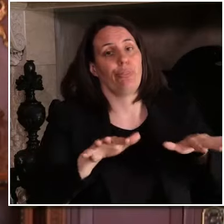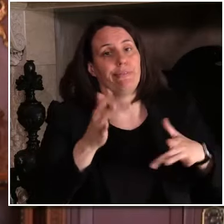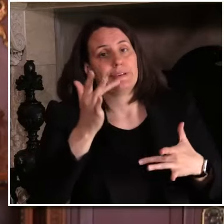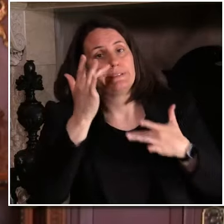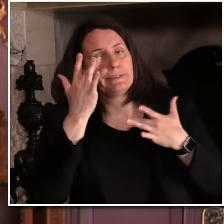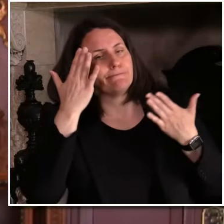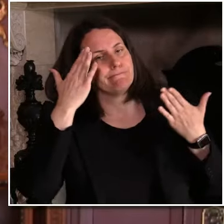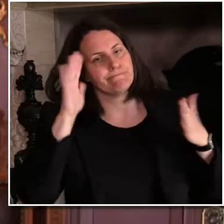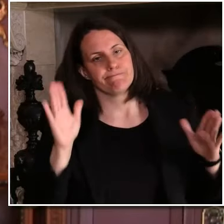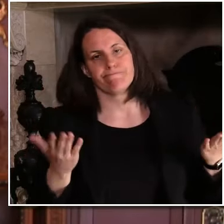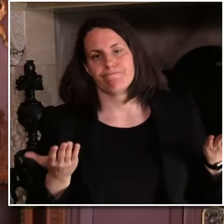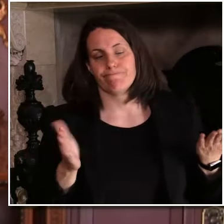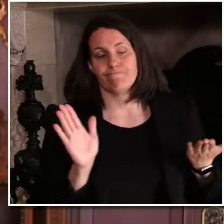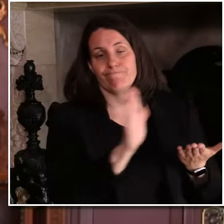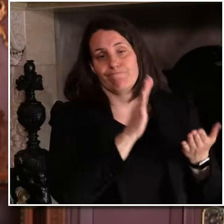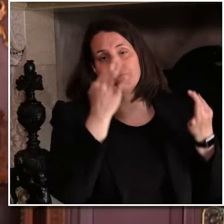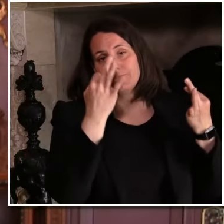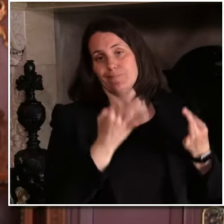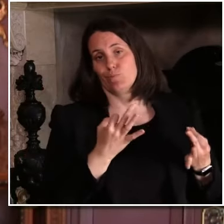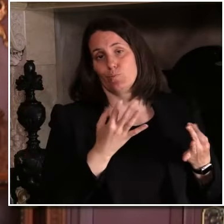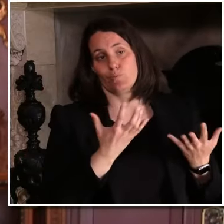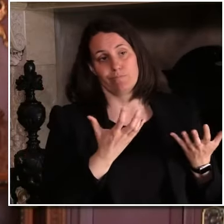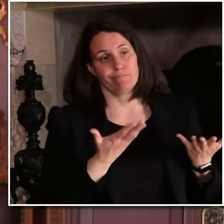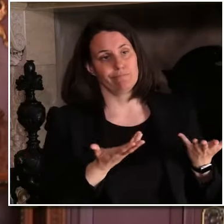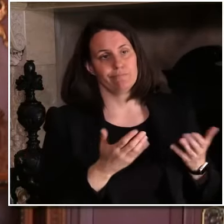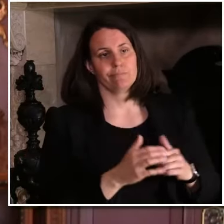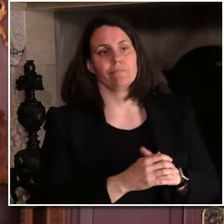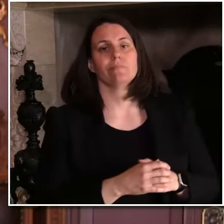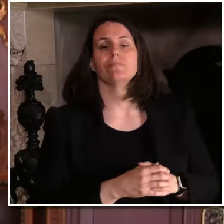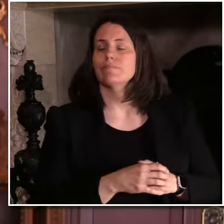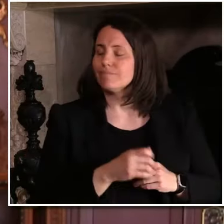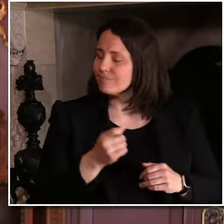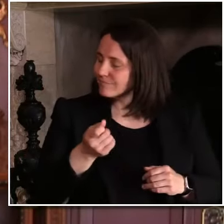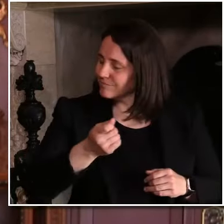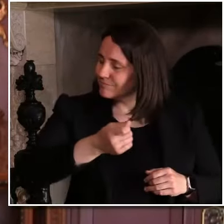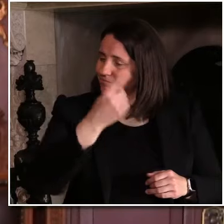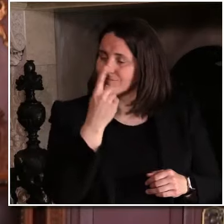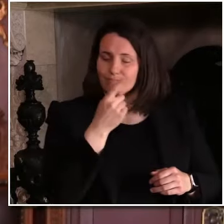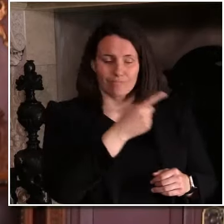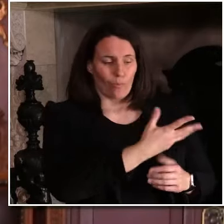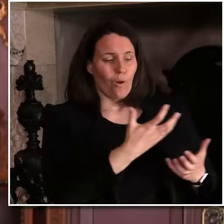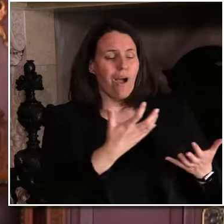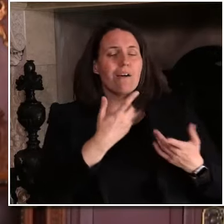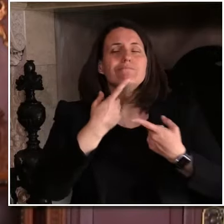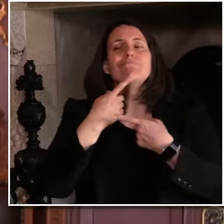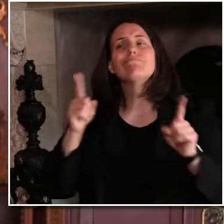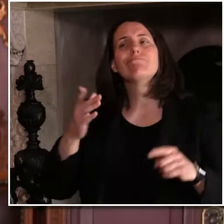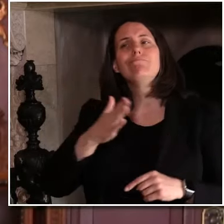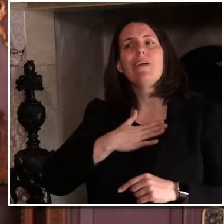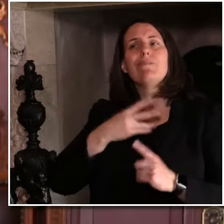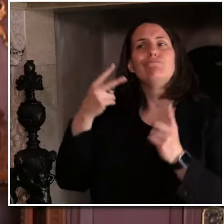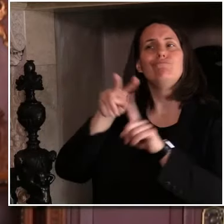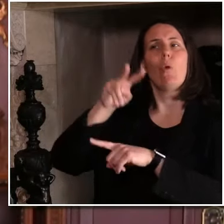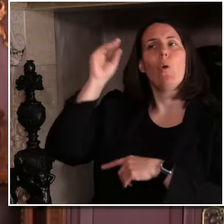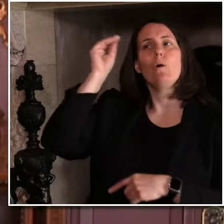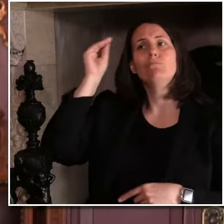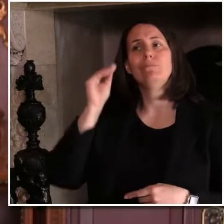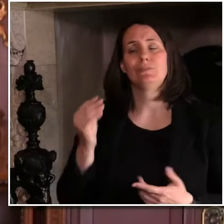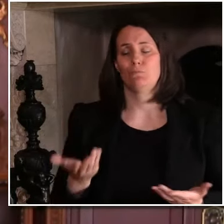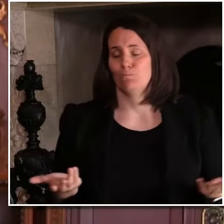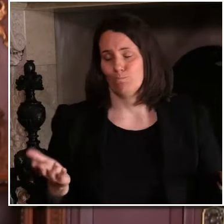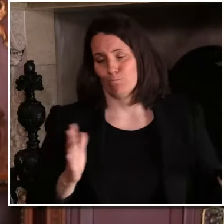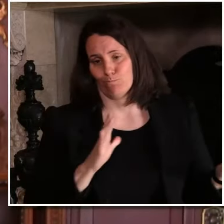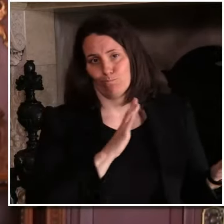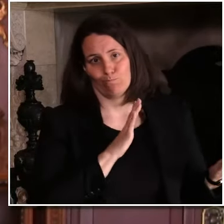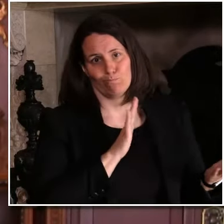to express yourself, to voice your opinion is quite sacred,